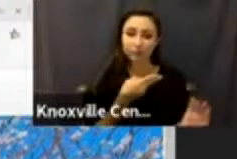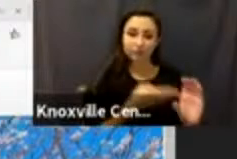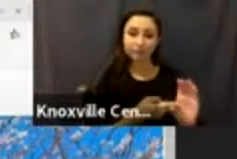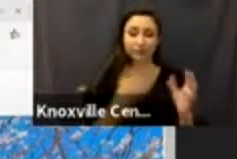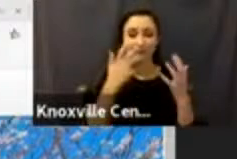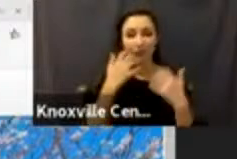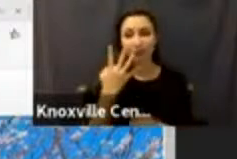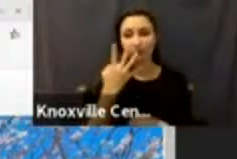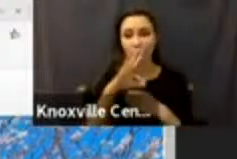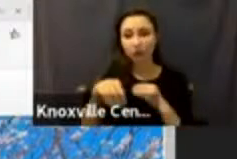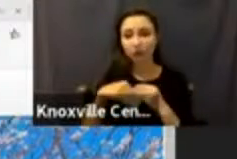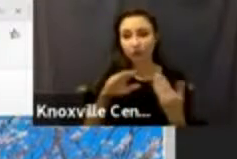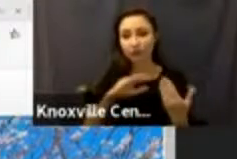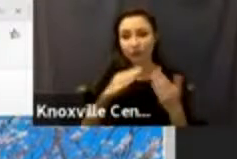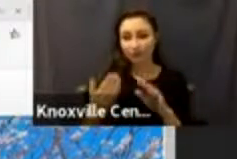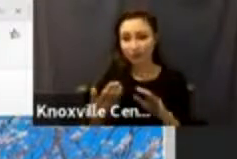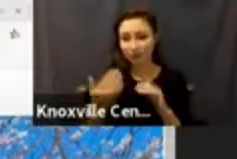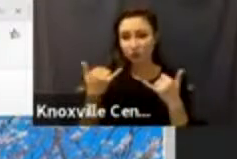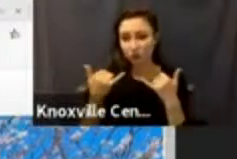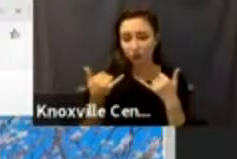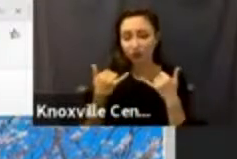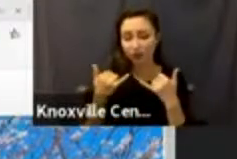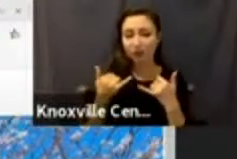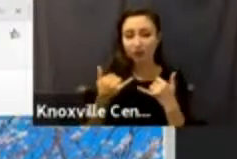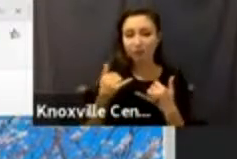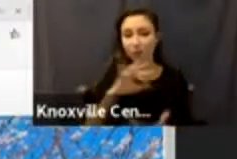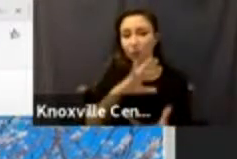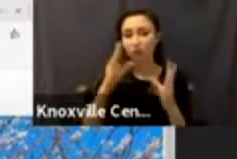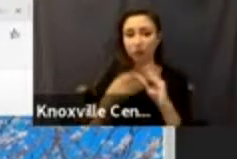report today, bringing our total to 383.